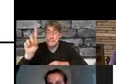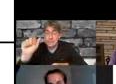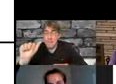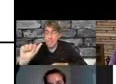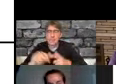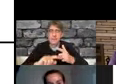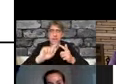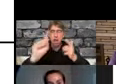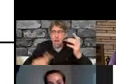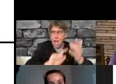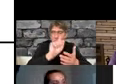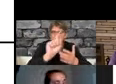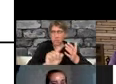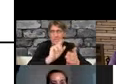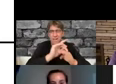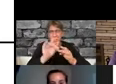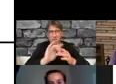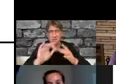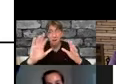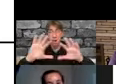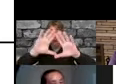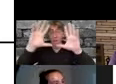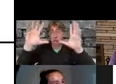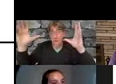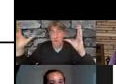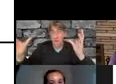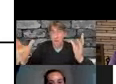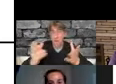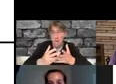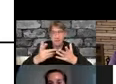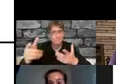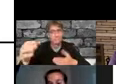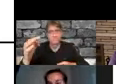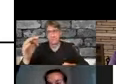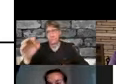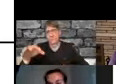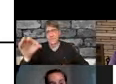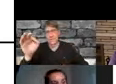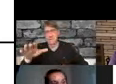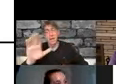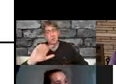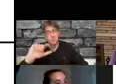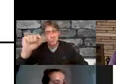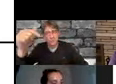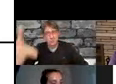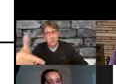interested in your feedback. So this is where you all come in. We need feedback from the public to make sure we're getting this